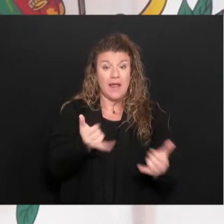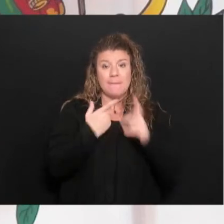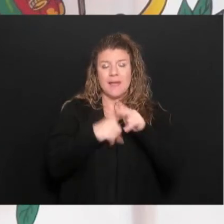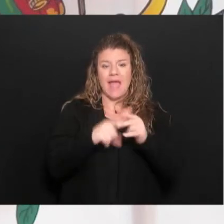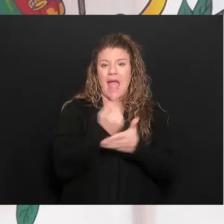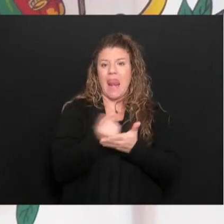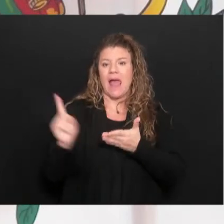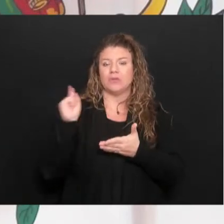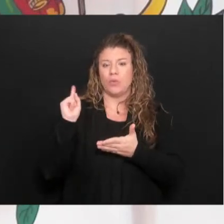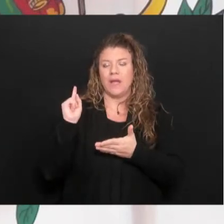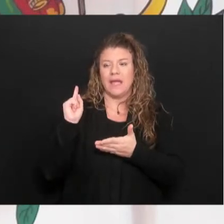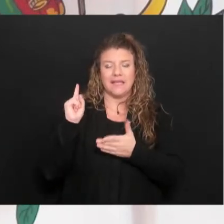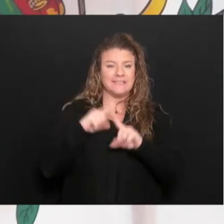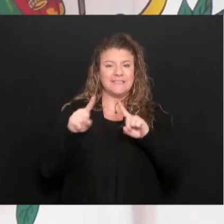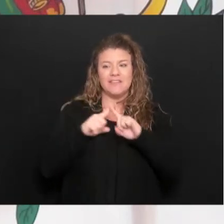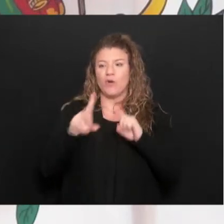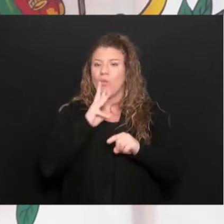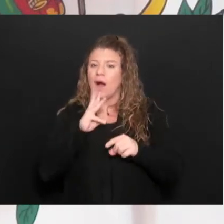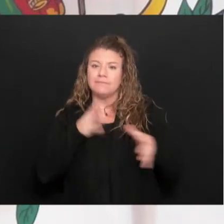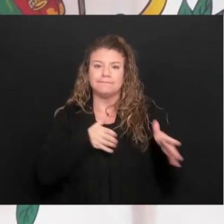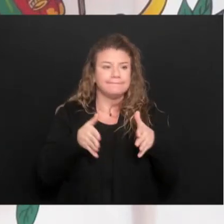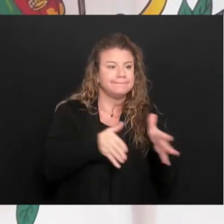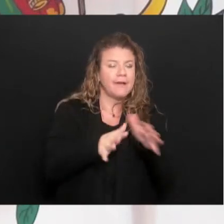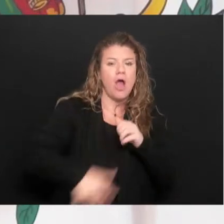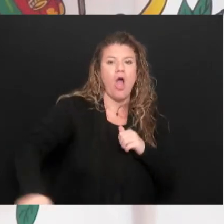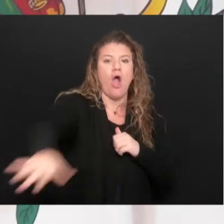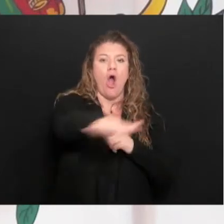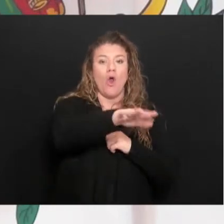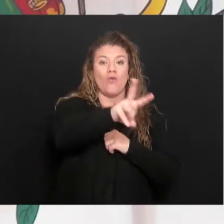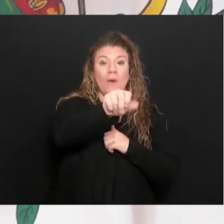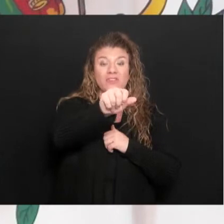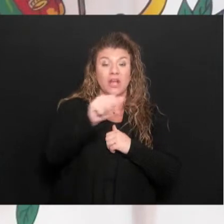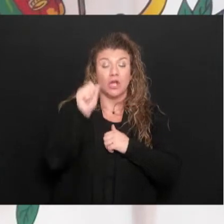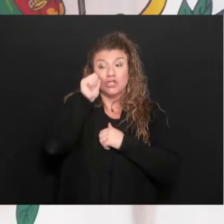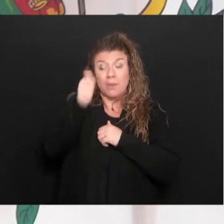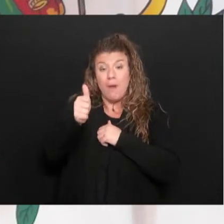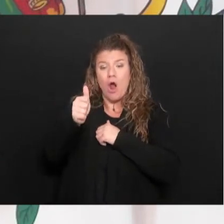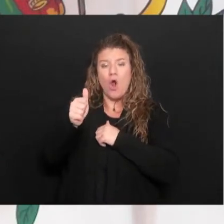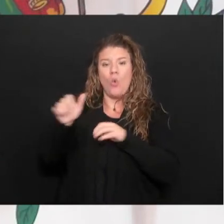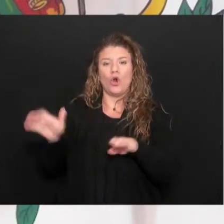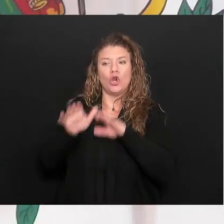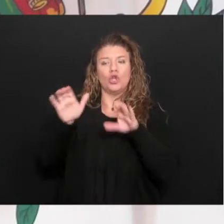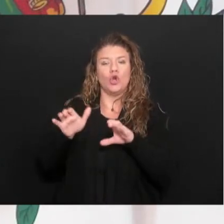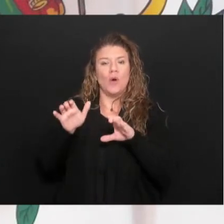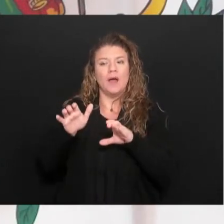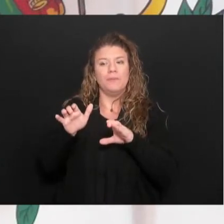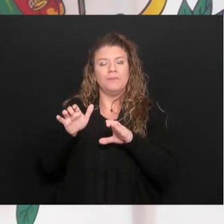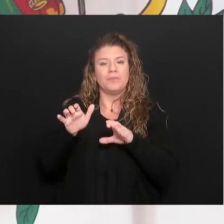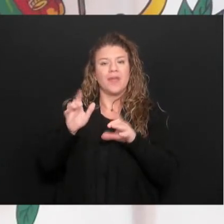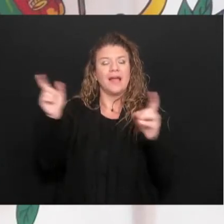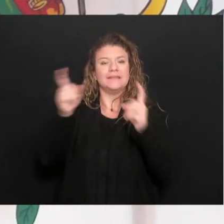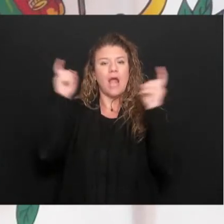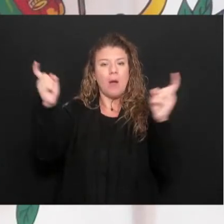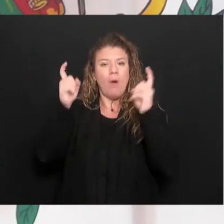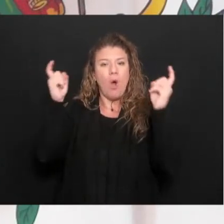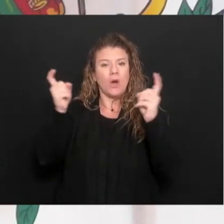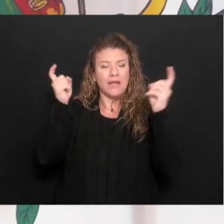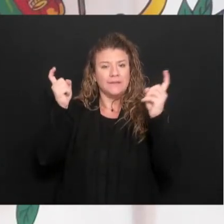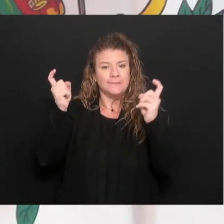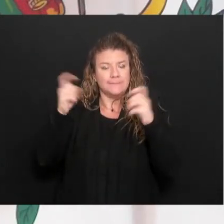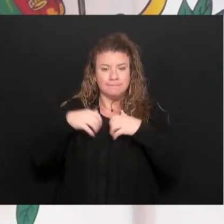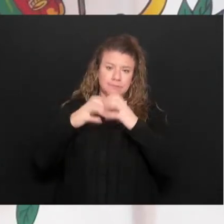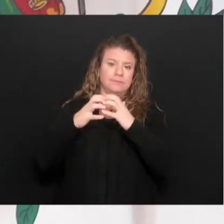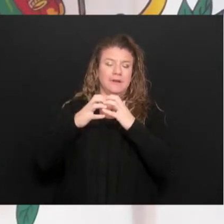in streams and lakes all across West Virginia. Tomorrow, we're going to do a ceremonial kickoff of our